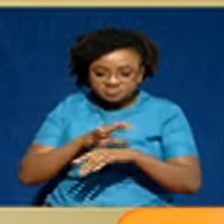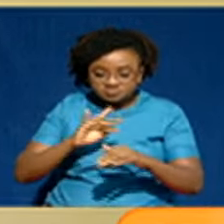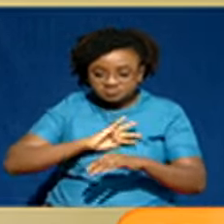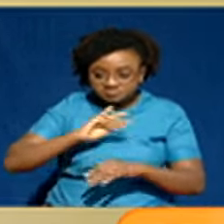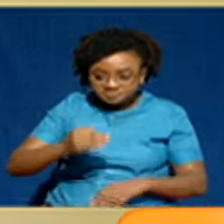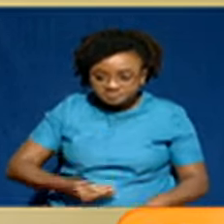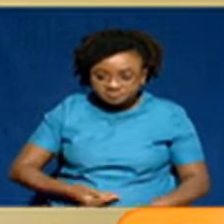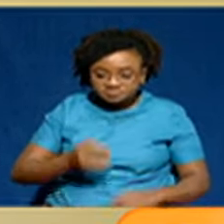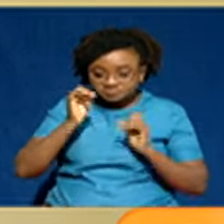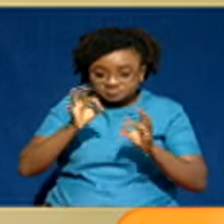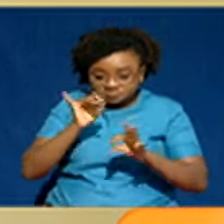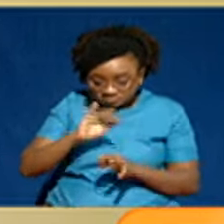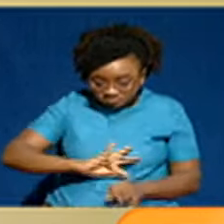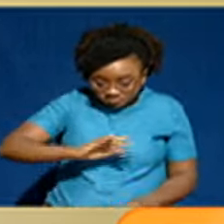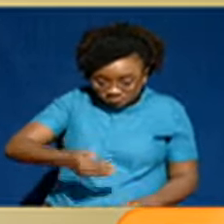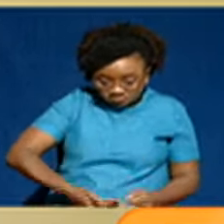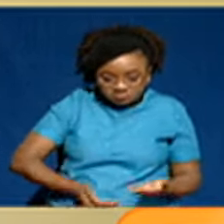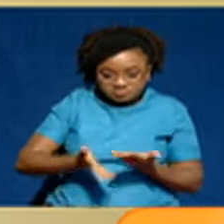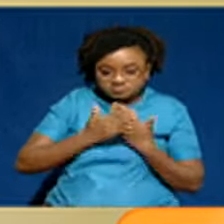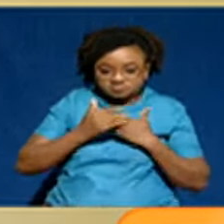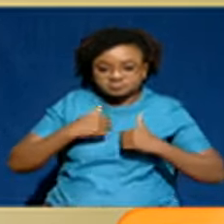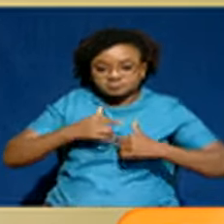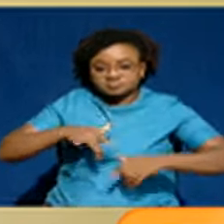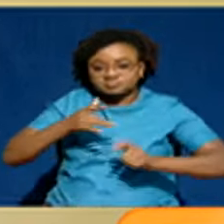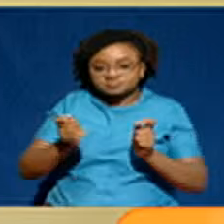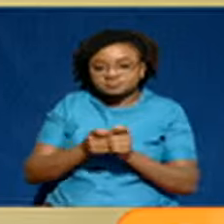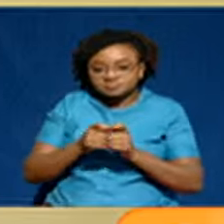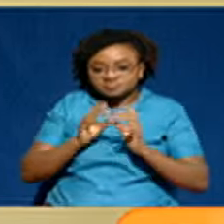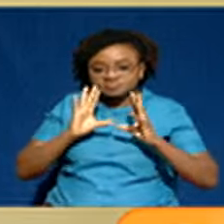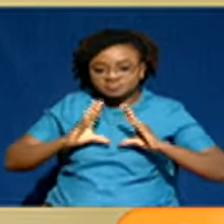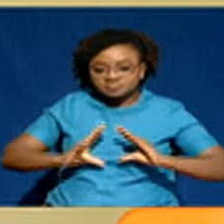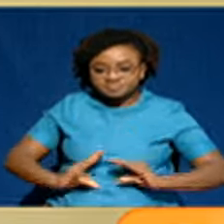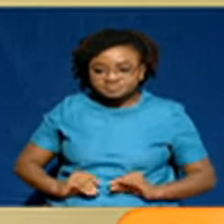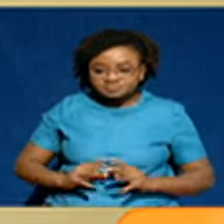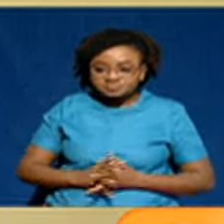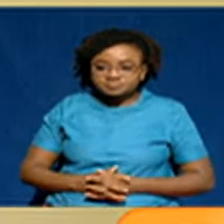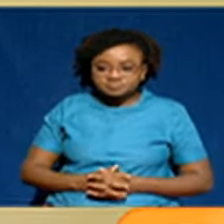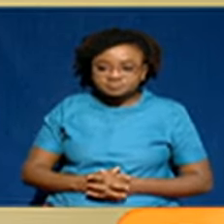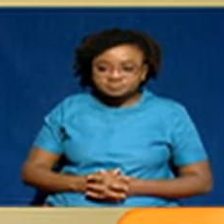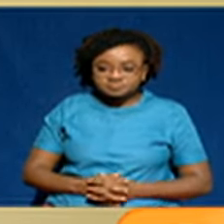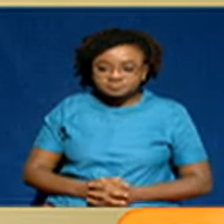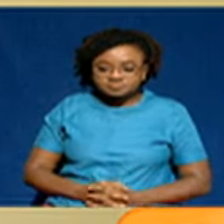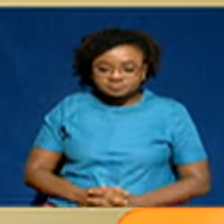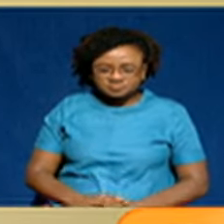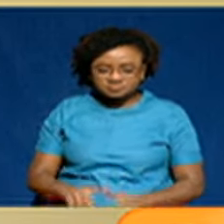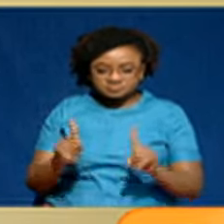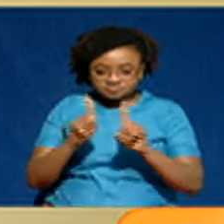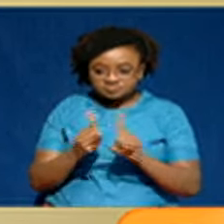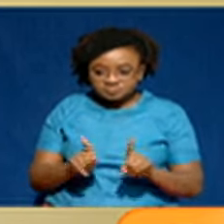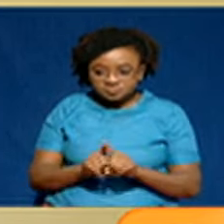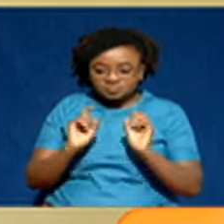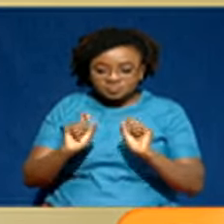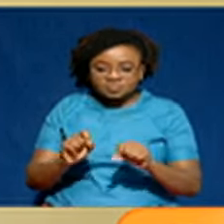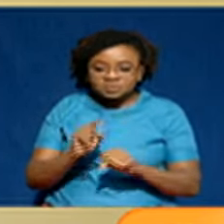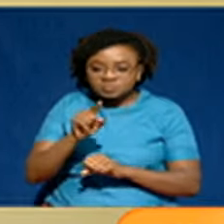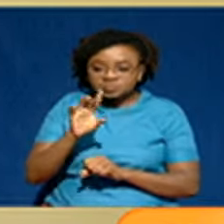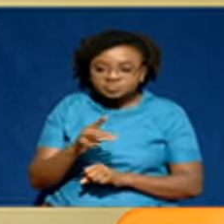that was the only solution for me to not be in pain. And also, you find when you go to